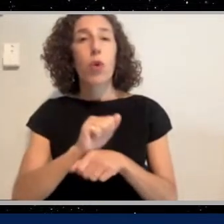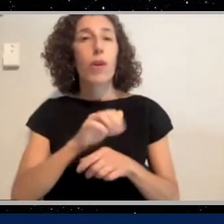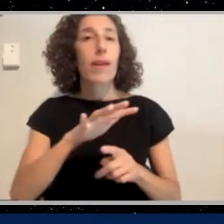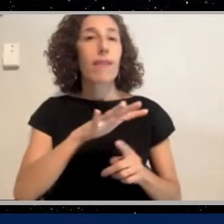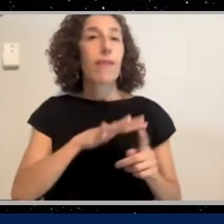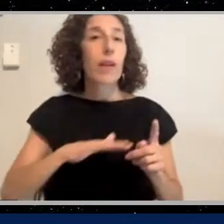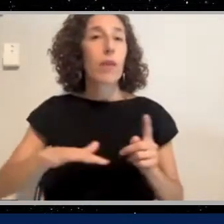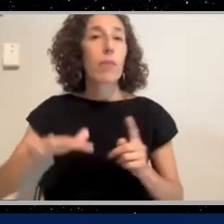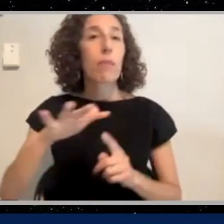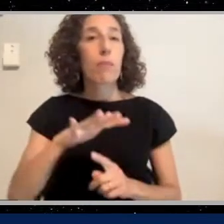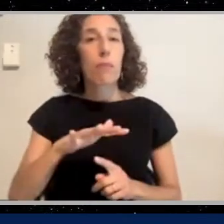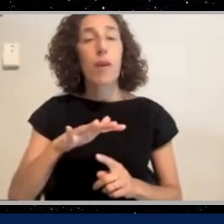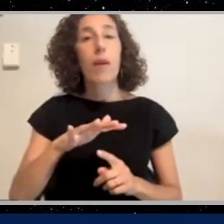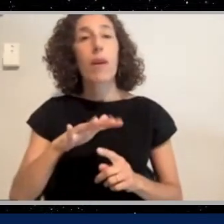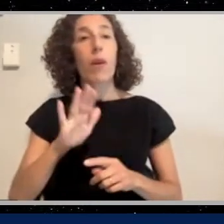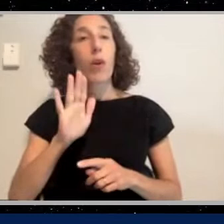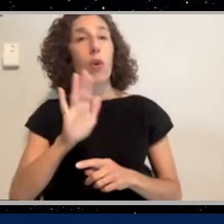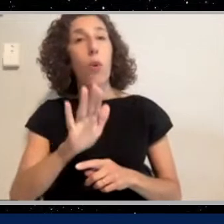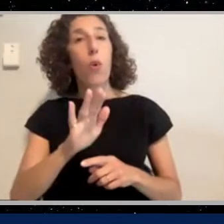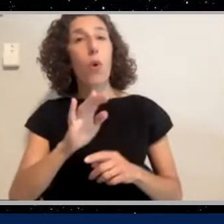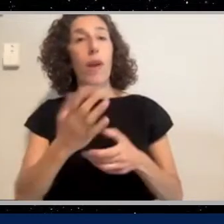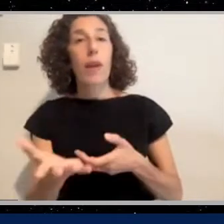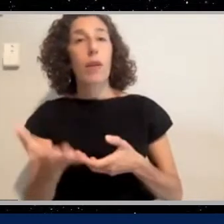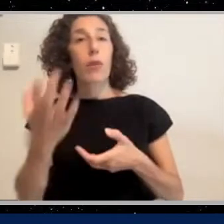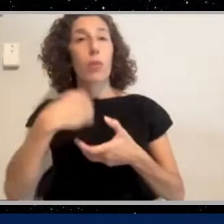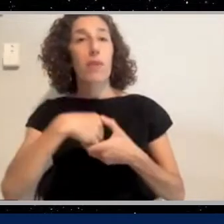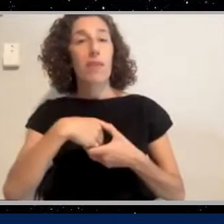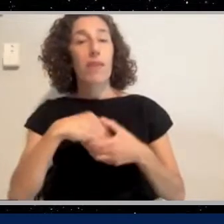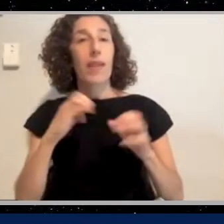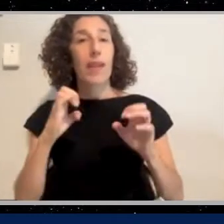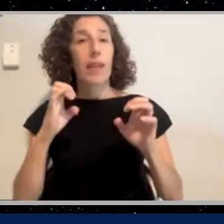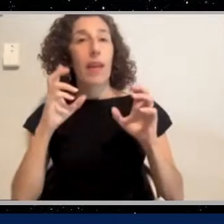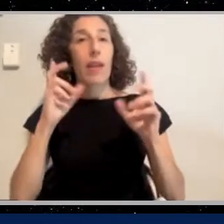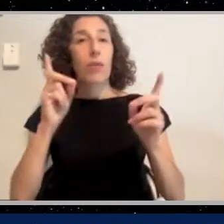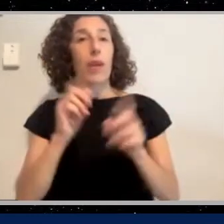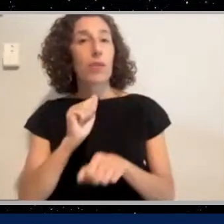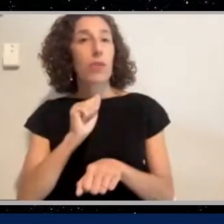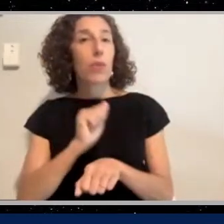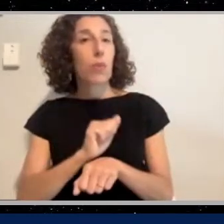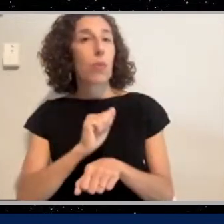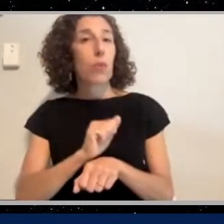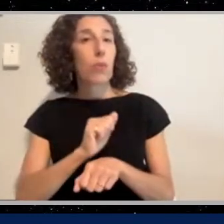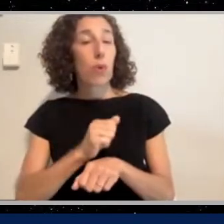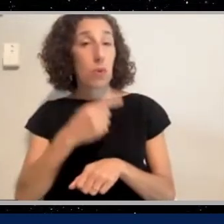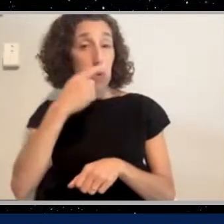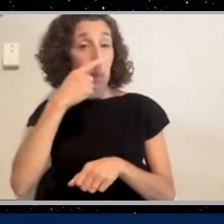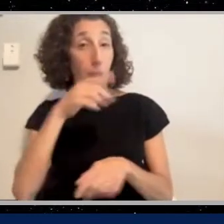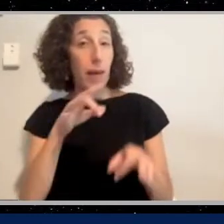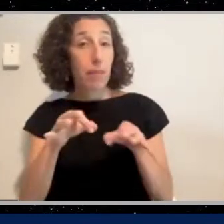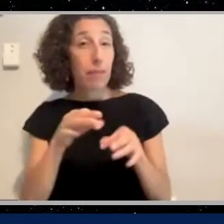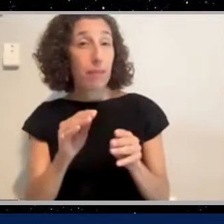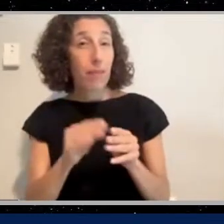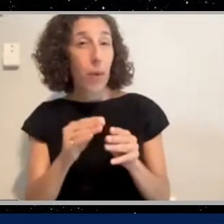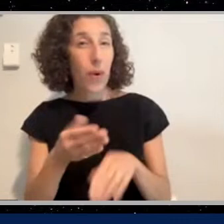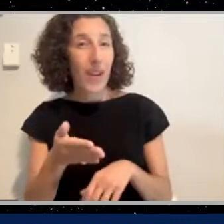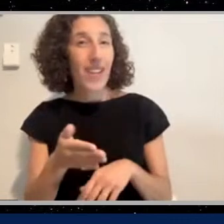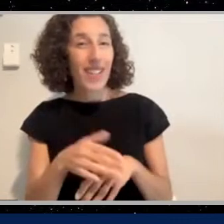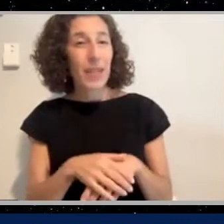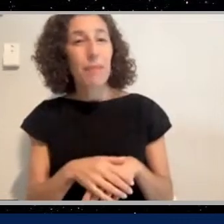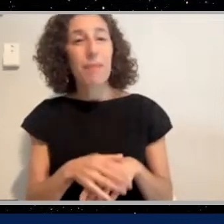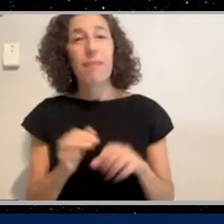that work and educate us a little bit more on some of the barriers that we might not even be aware of that exist. Yeah, so